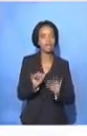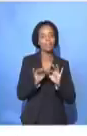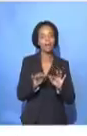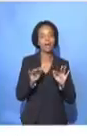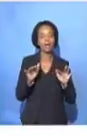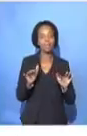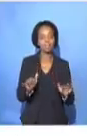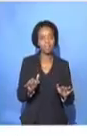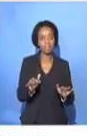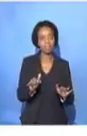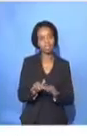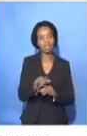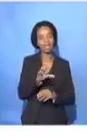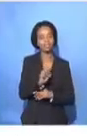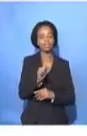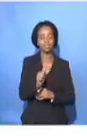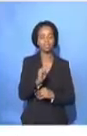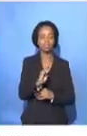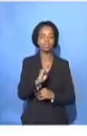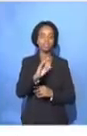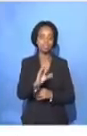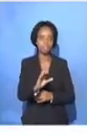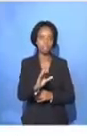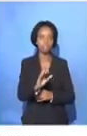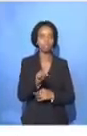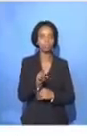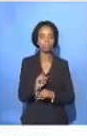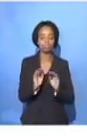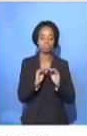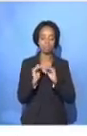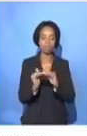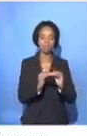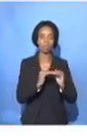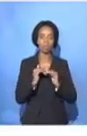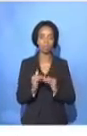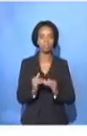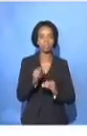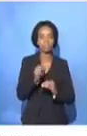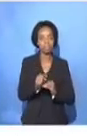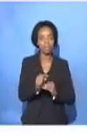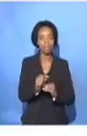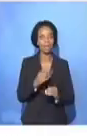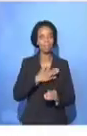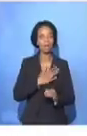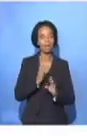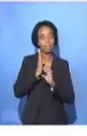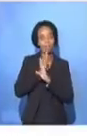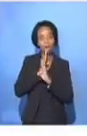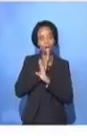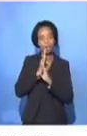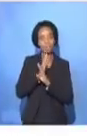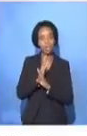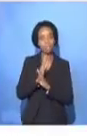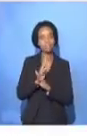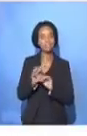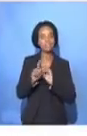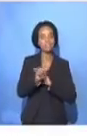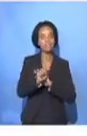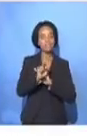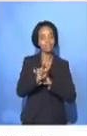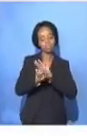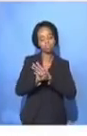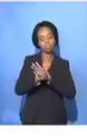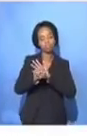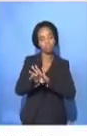the Southern Africa Broadcasting Corporation, and equally substantial coverage by private broadcasting stations